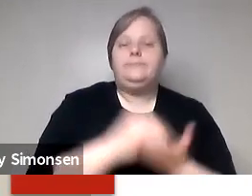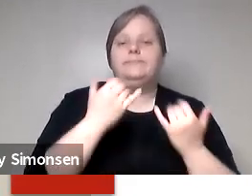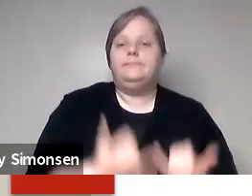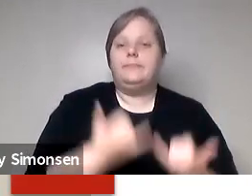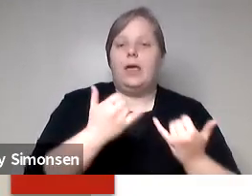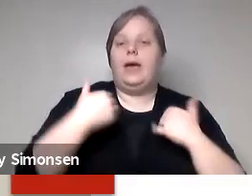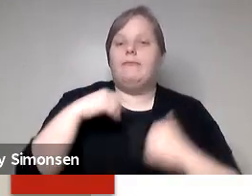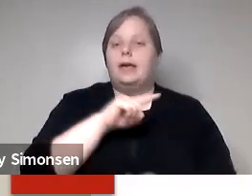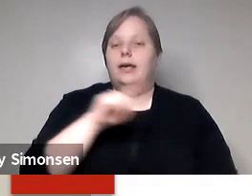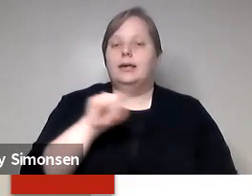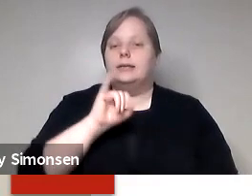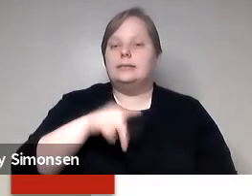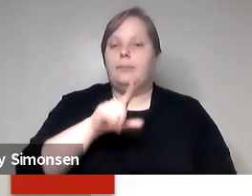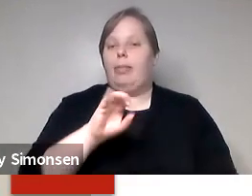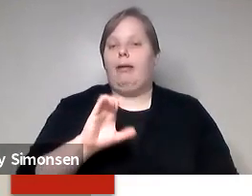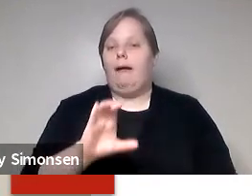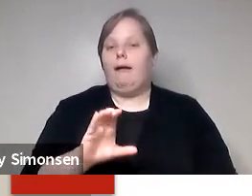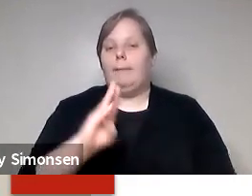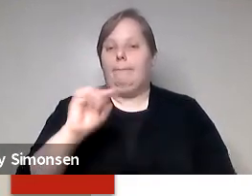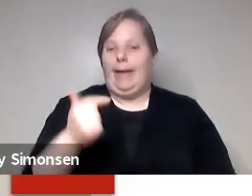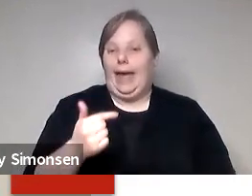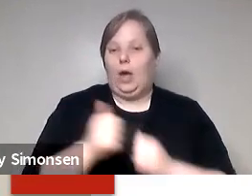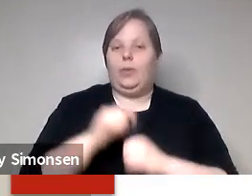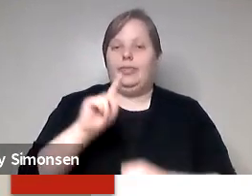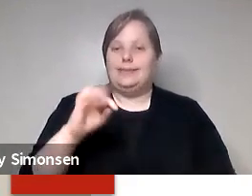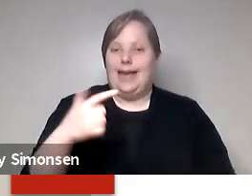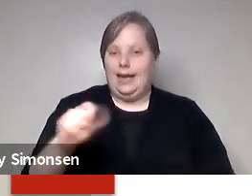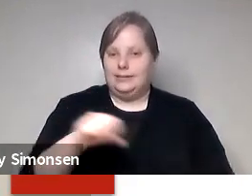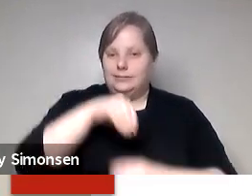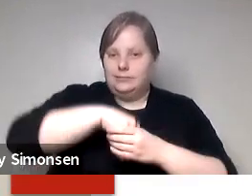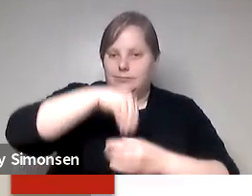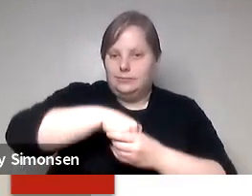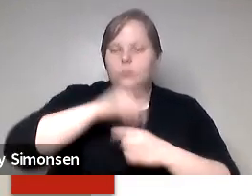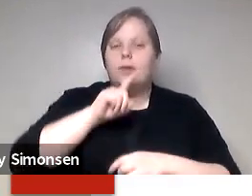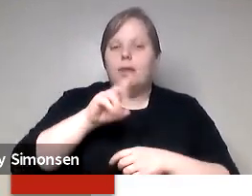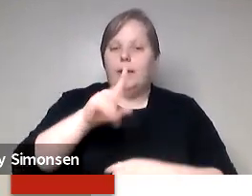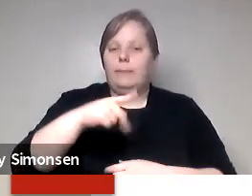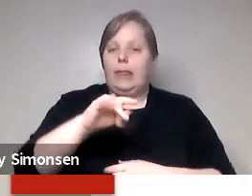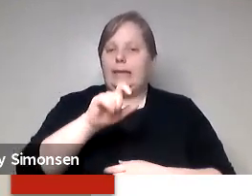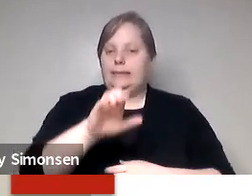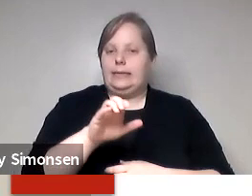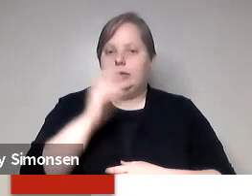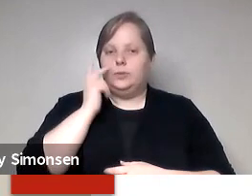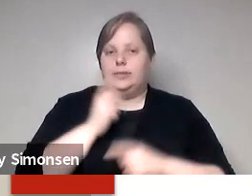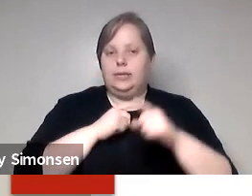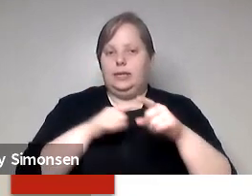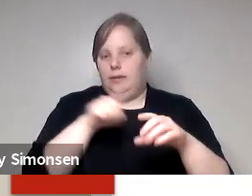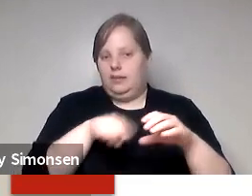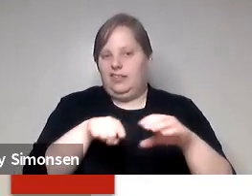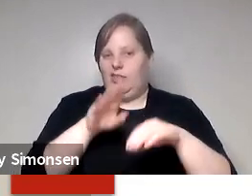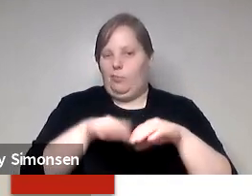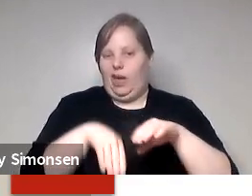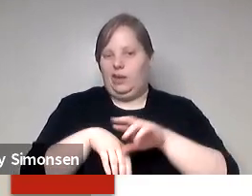a Ziploc baggie with tags in it that are the plastic tags that you see here. And I put